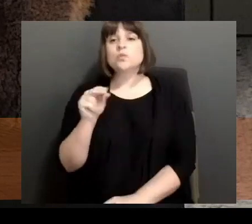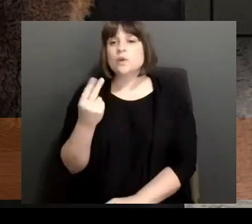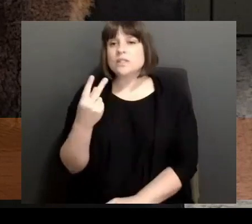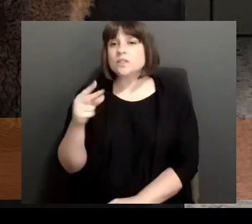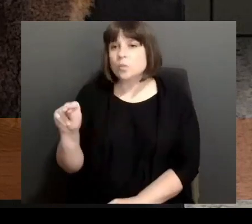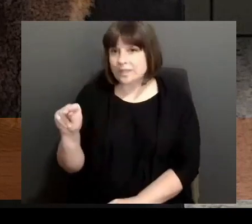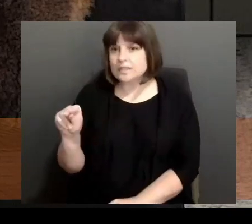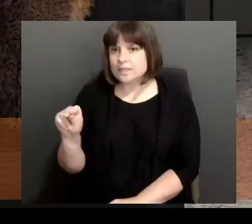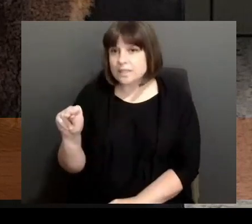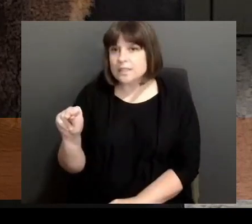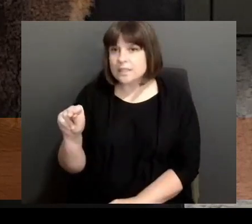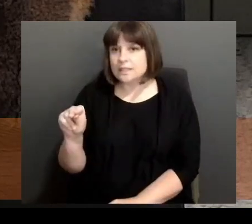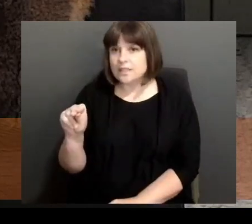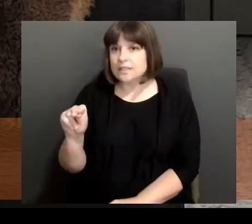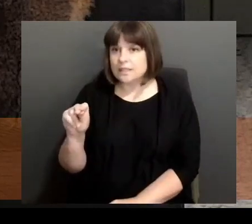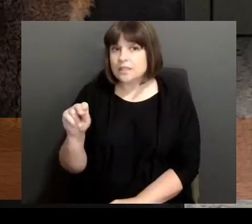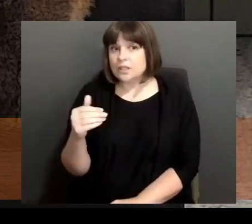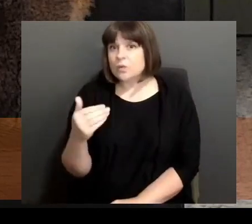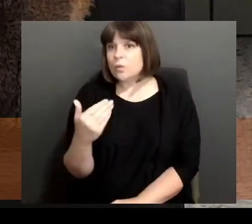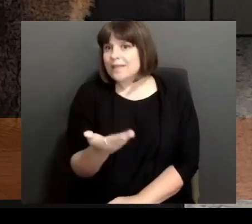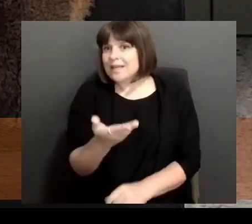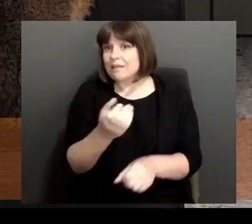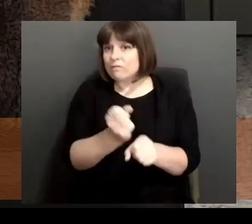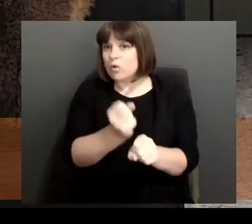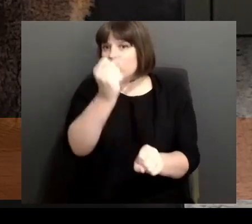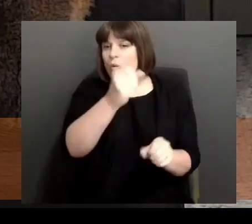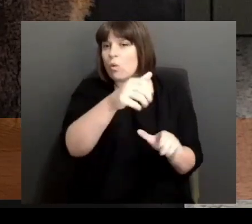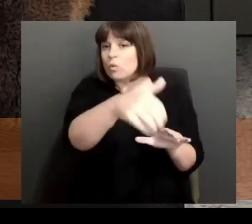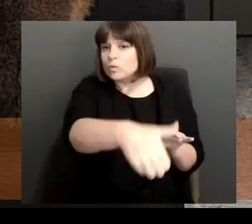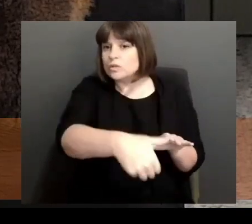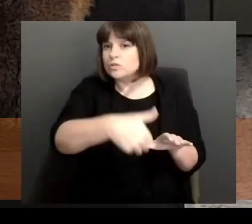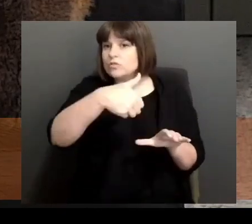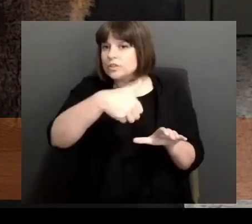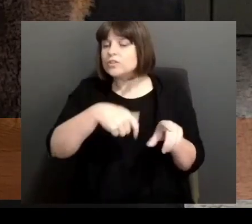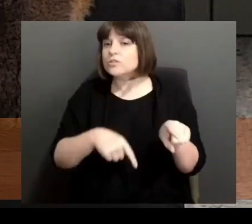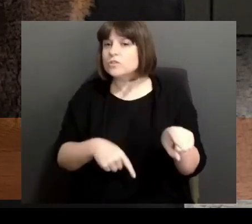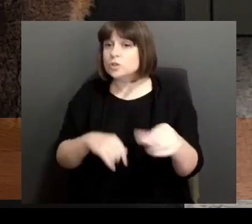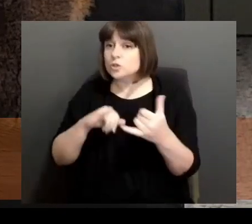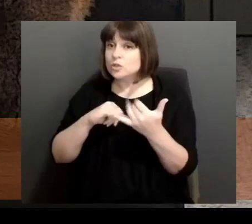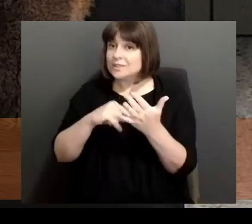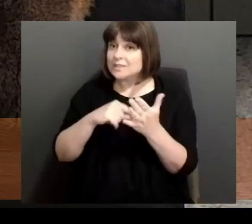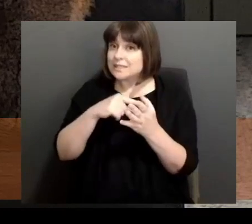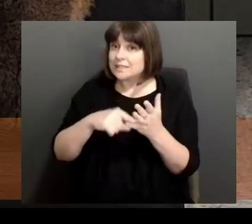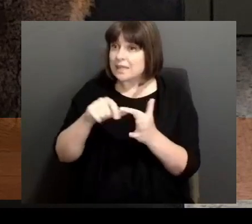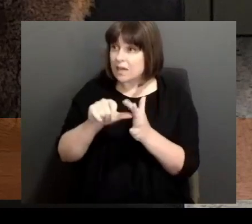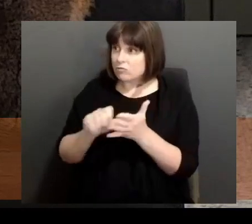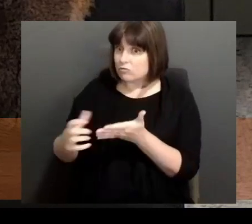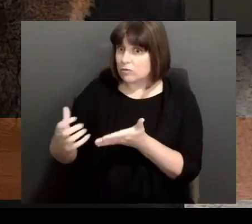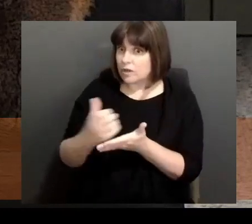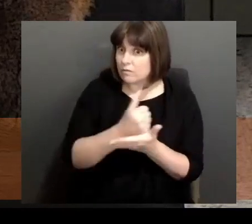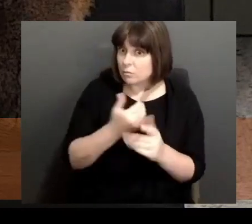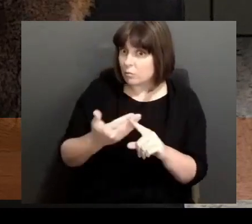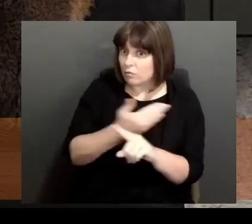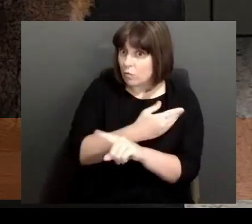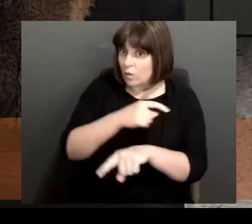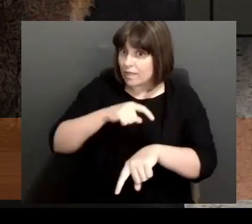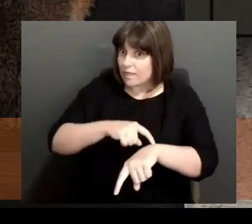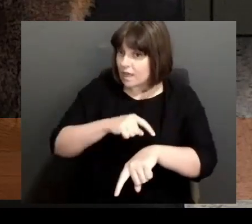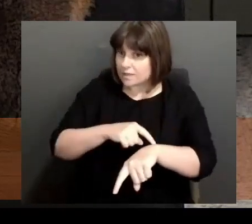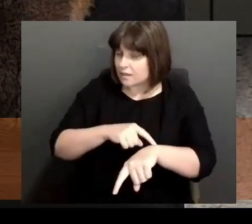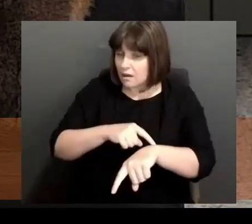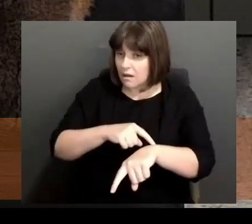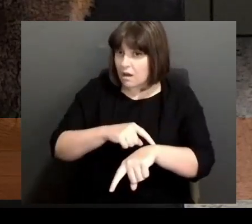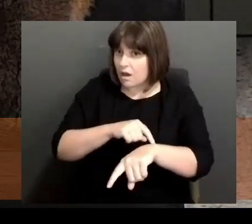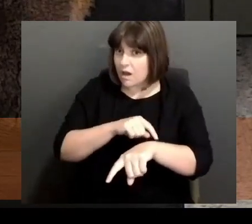royalties imposed on gold extraction. So state revenues prior to that time were indirect through